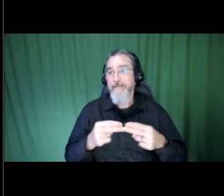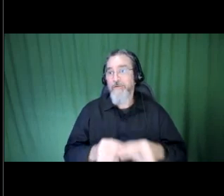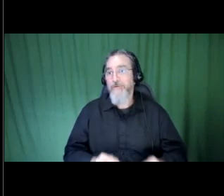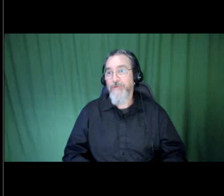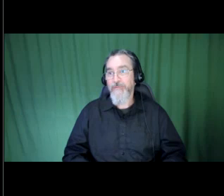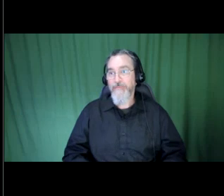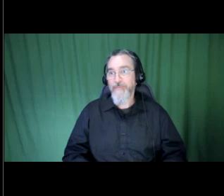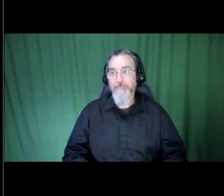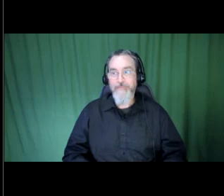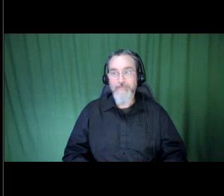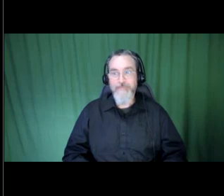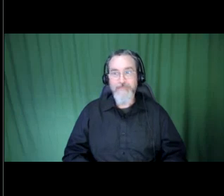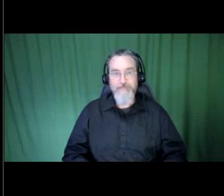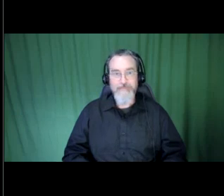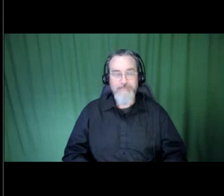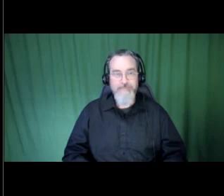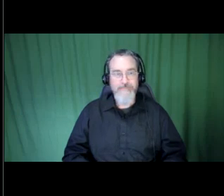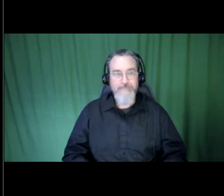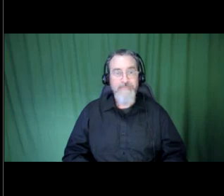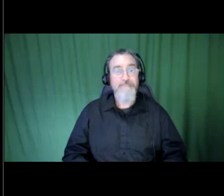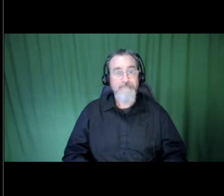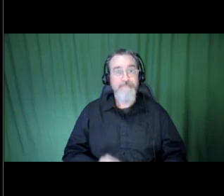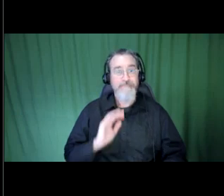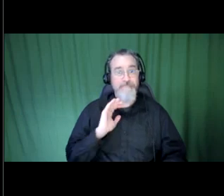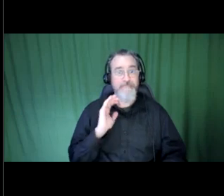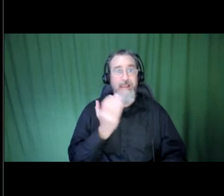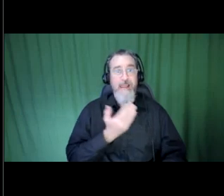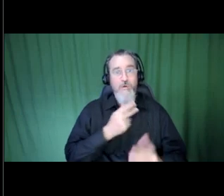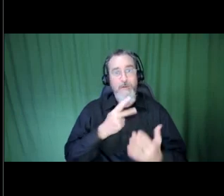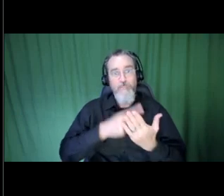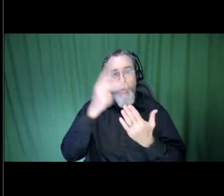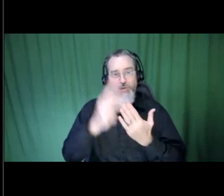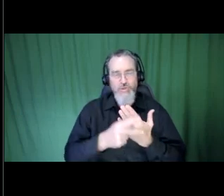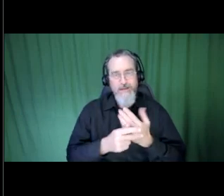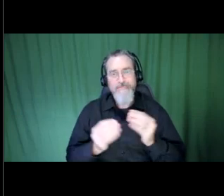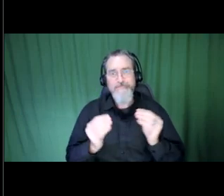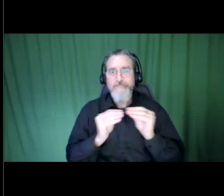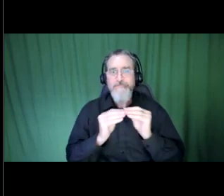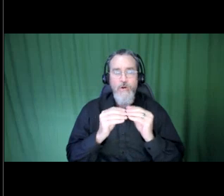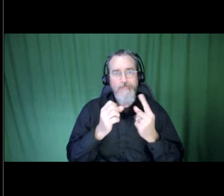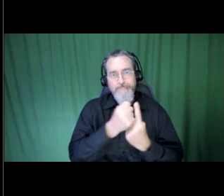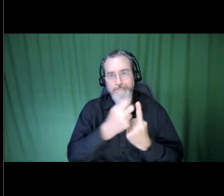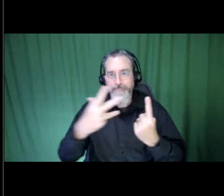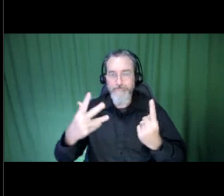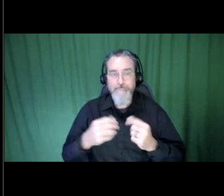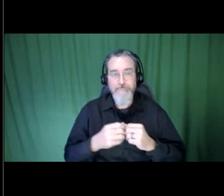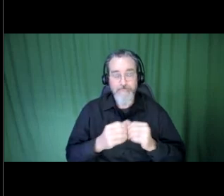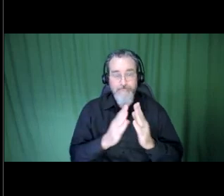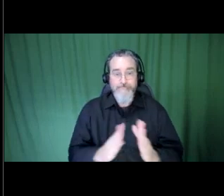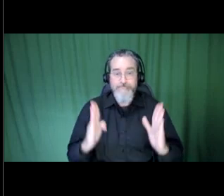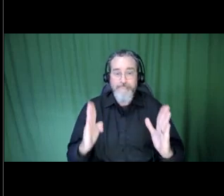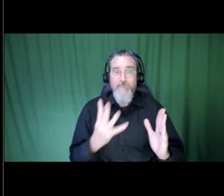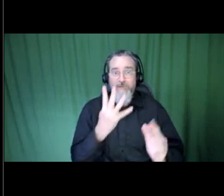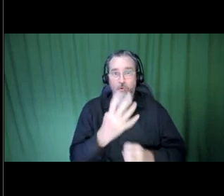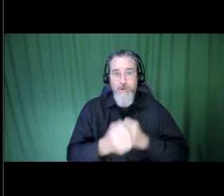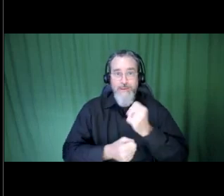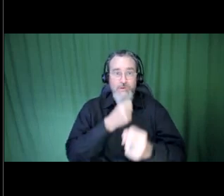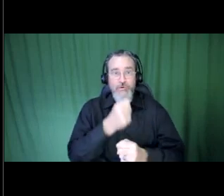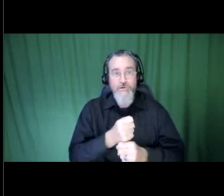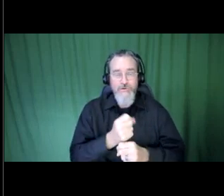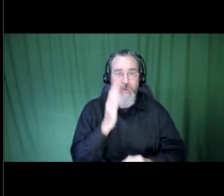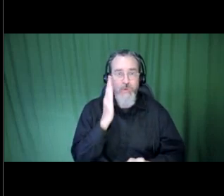And so a little bit about our project is that over the next 4 years, the college system will use NOAA grant